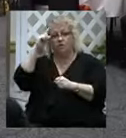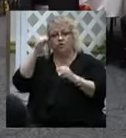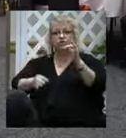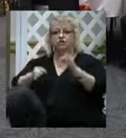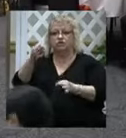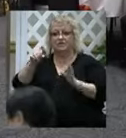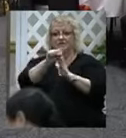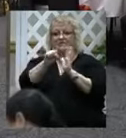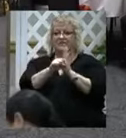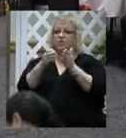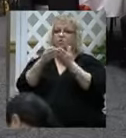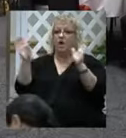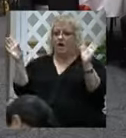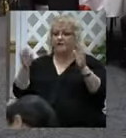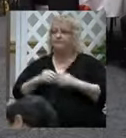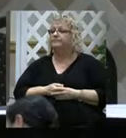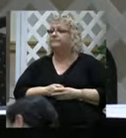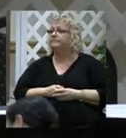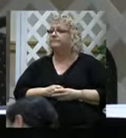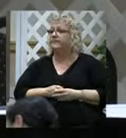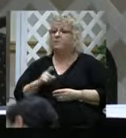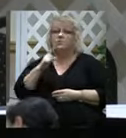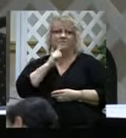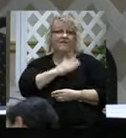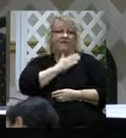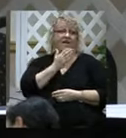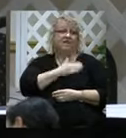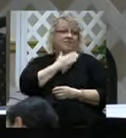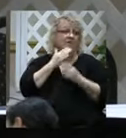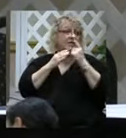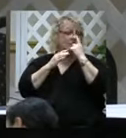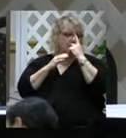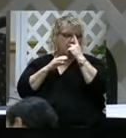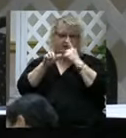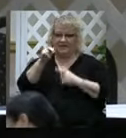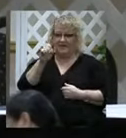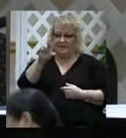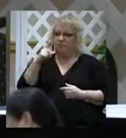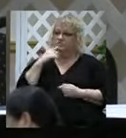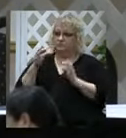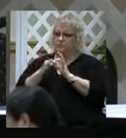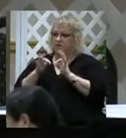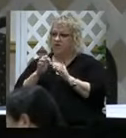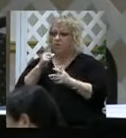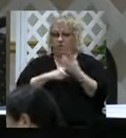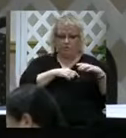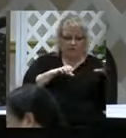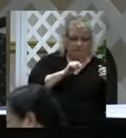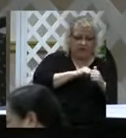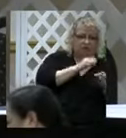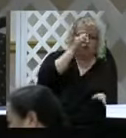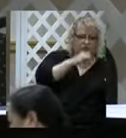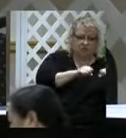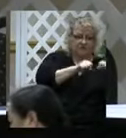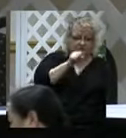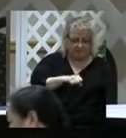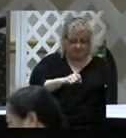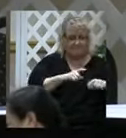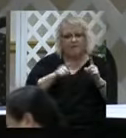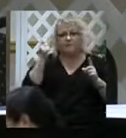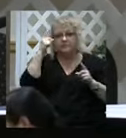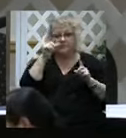judiciary statewide. I'm actually really happy that what Kleber just said is basically what we did at the judiciary. But